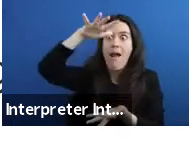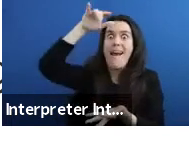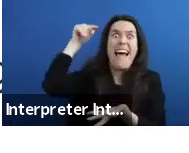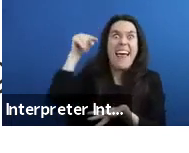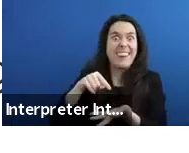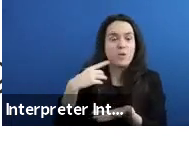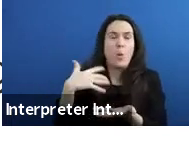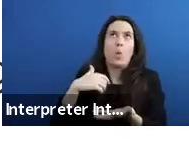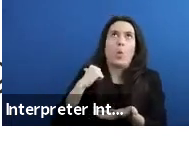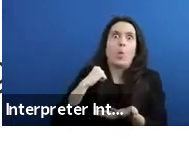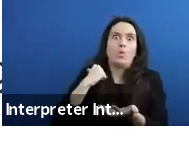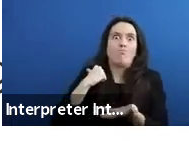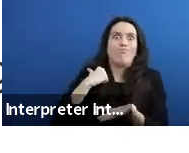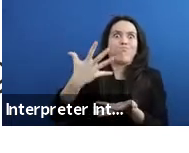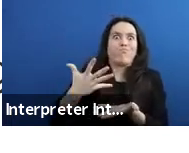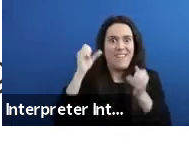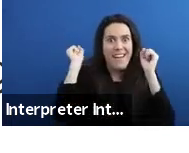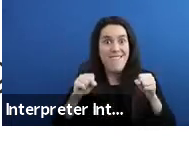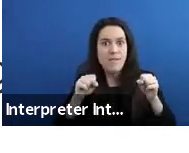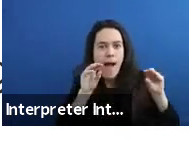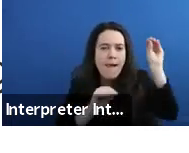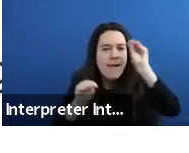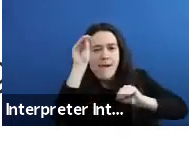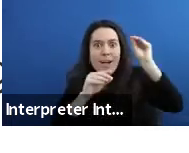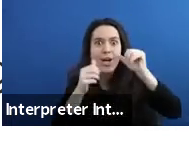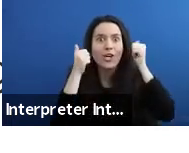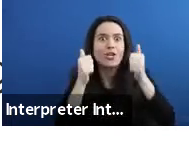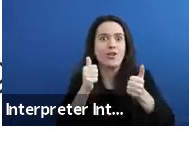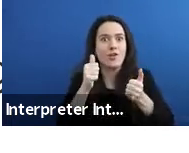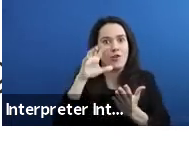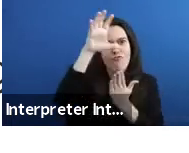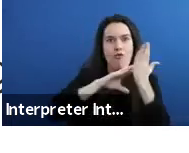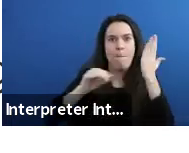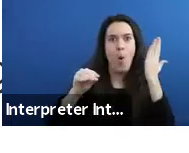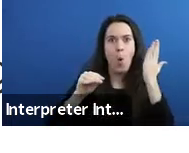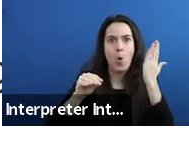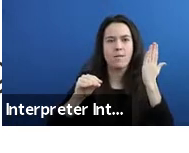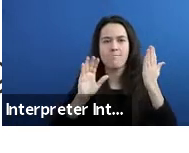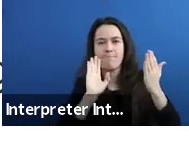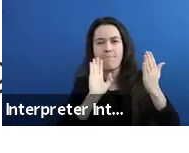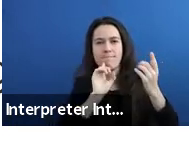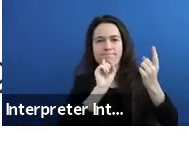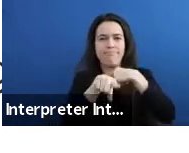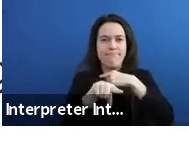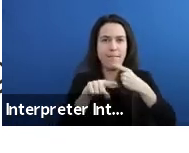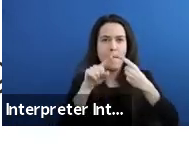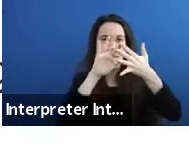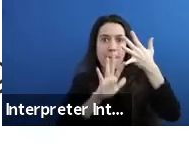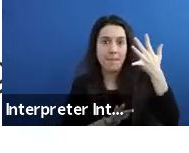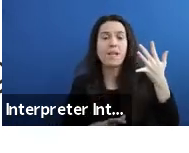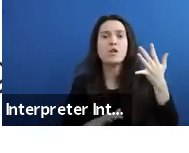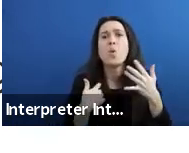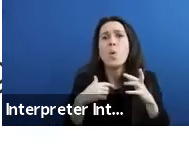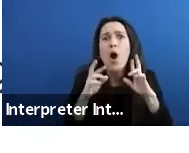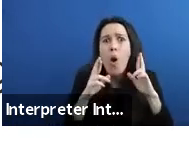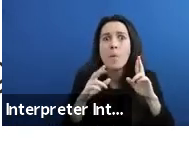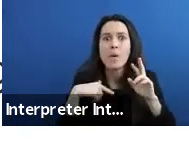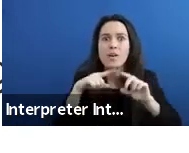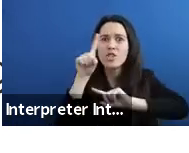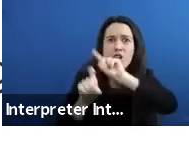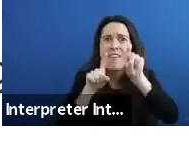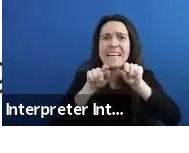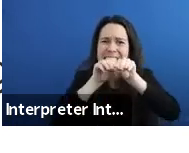So we will put all effort into disseminating the survey as widely as possible. And